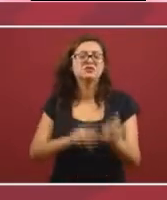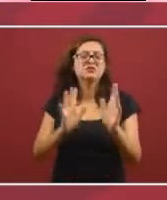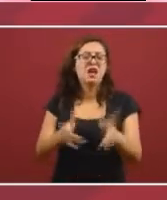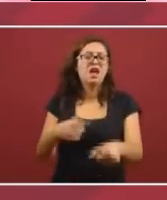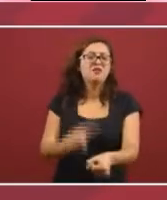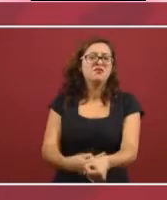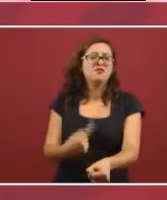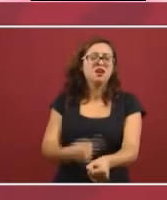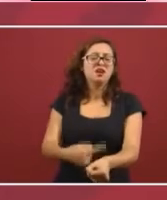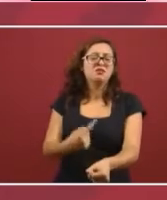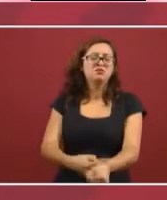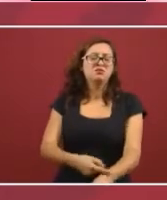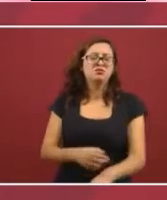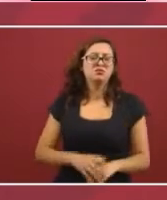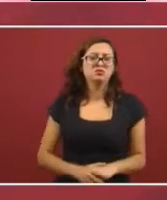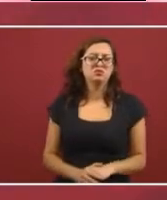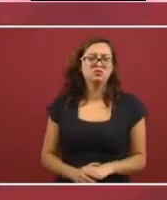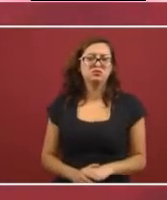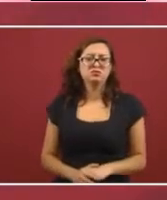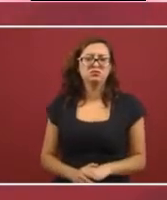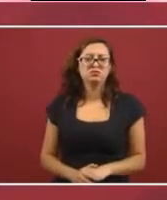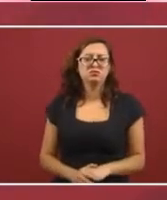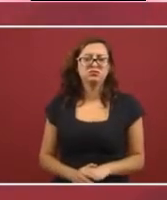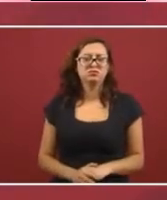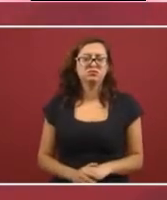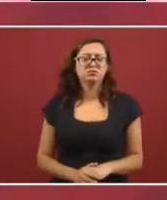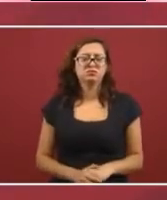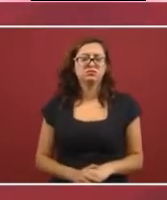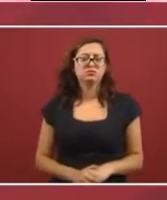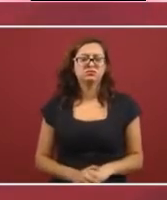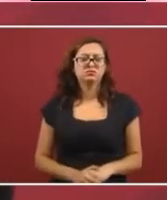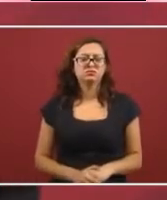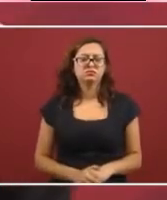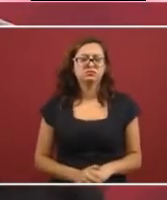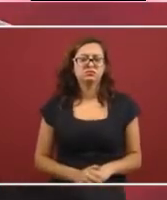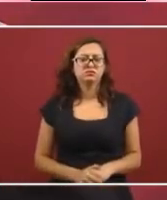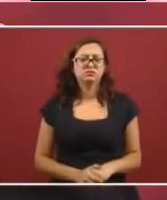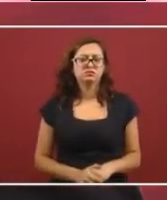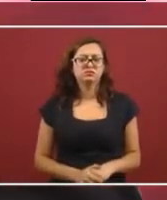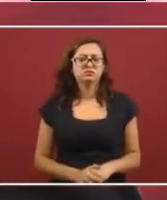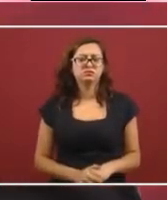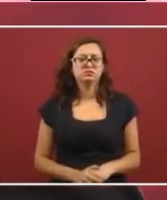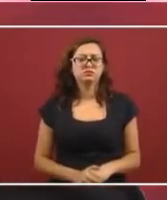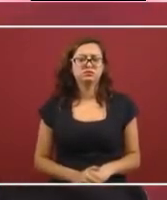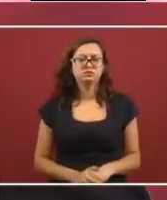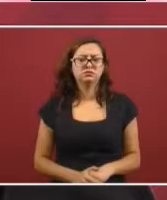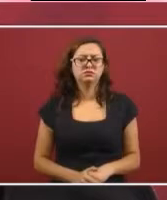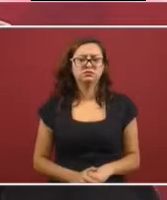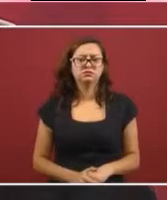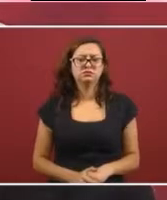some that are not in due to a health condition are not able.